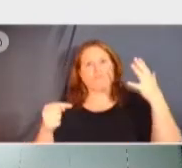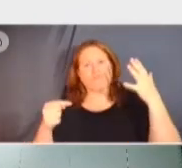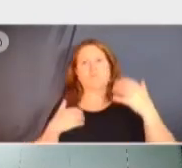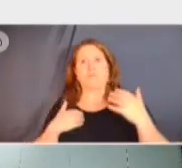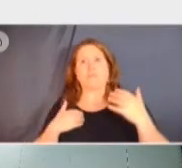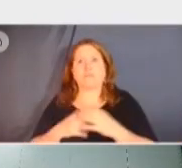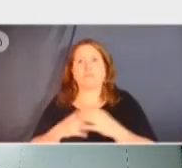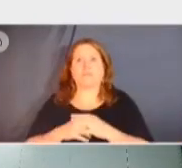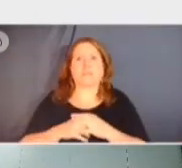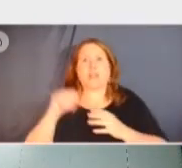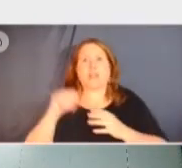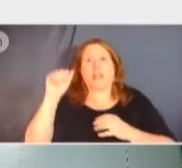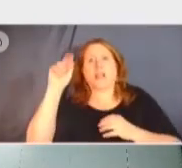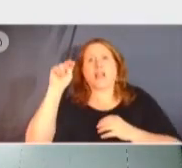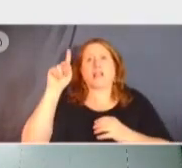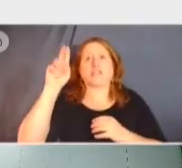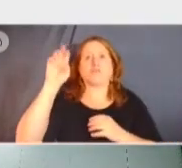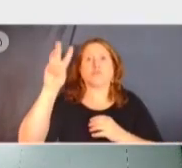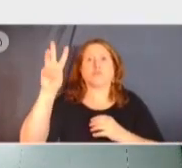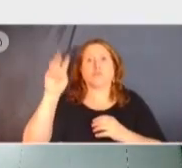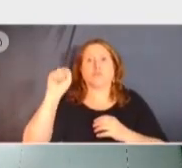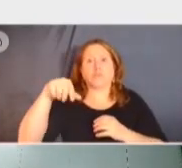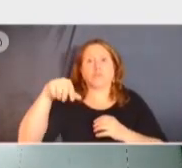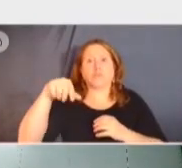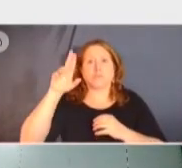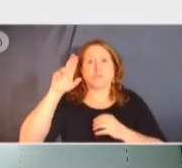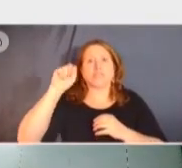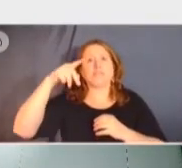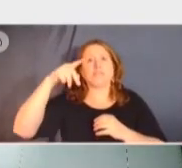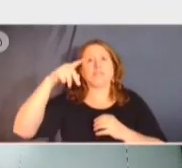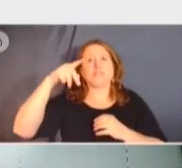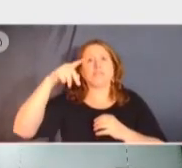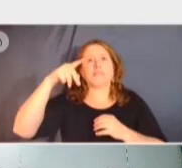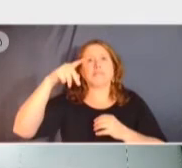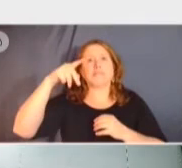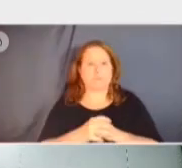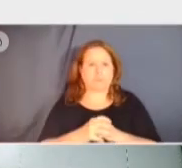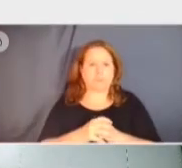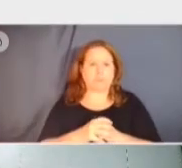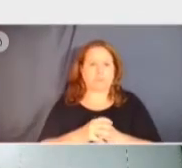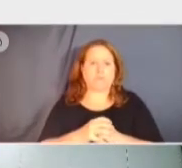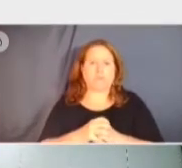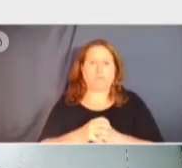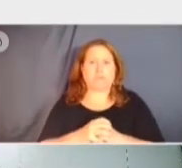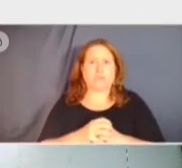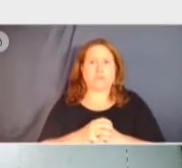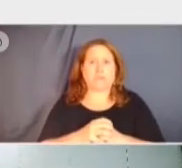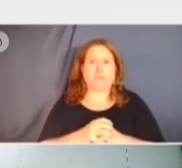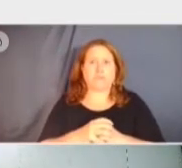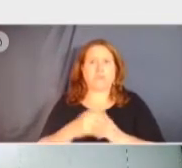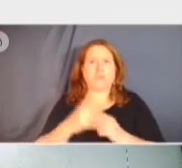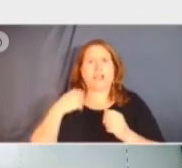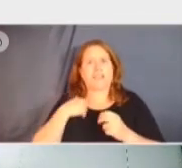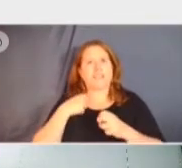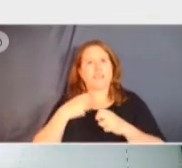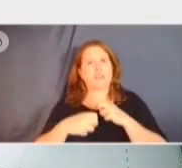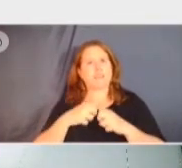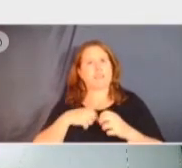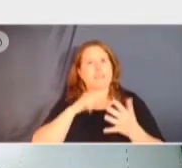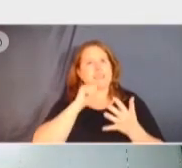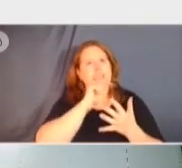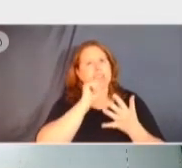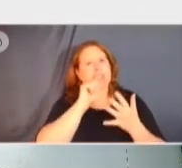Seems to me that we have a couple of problems that we constantly bring up, and that may be helped out